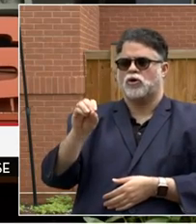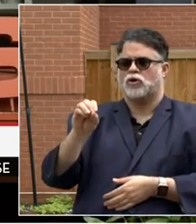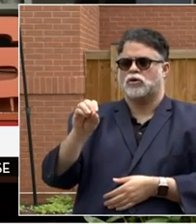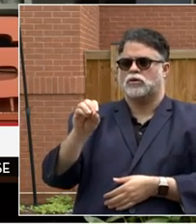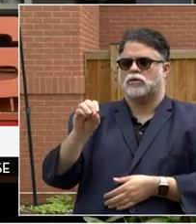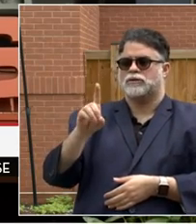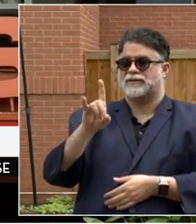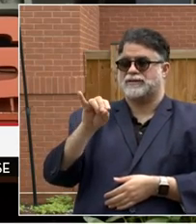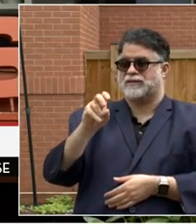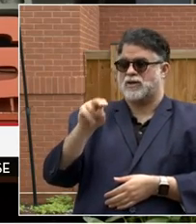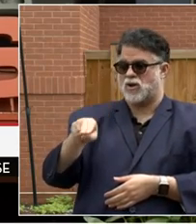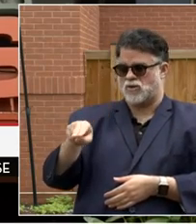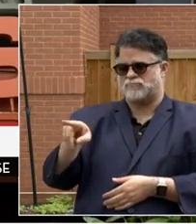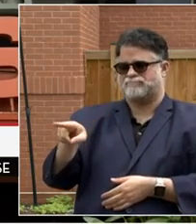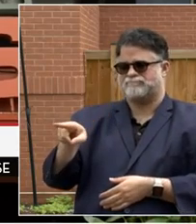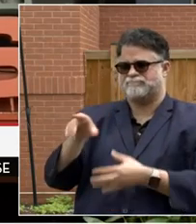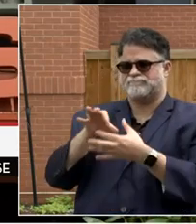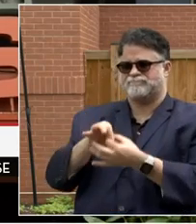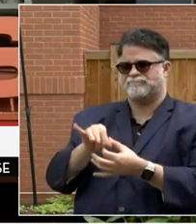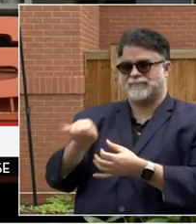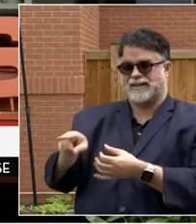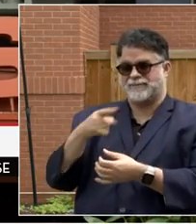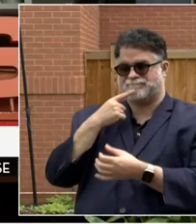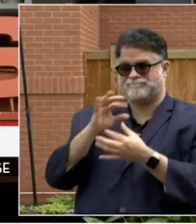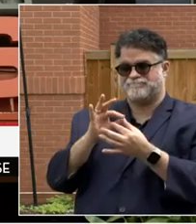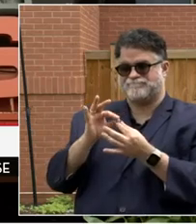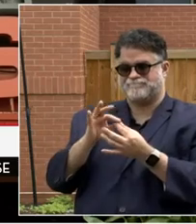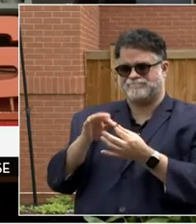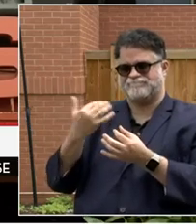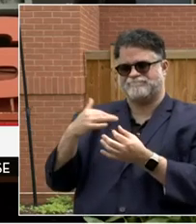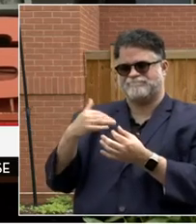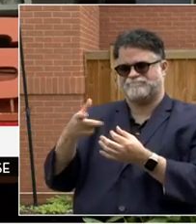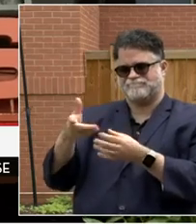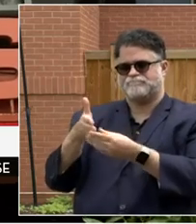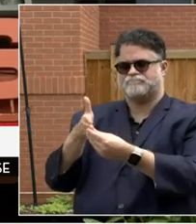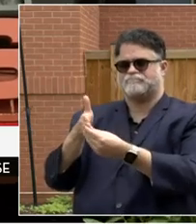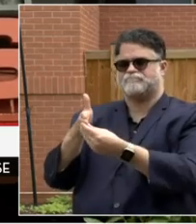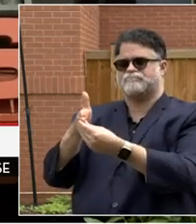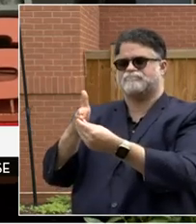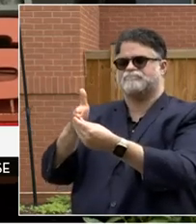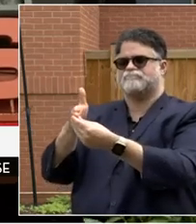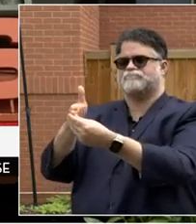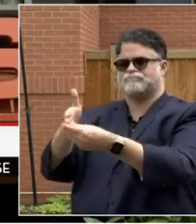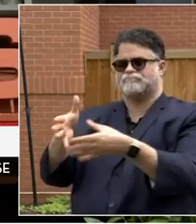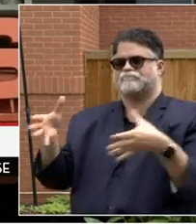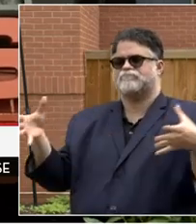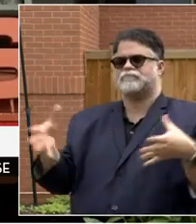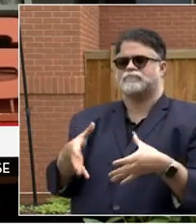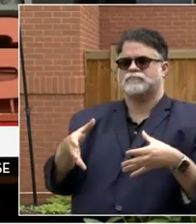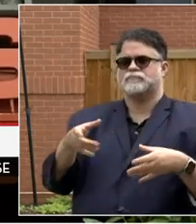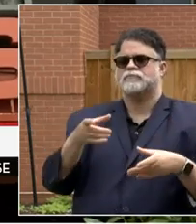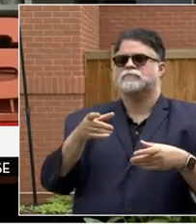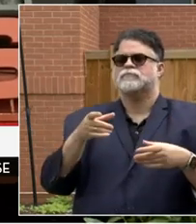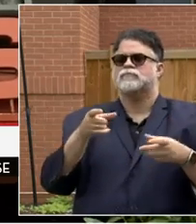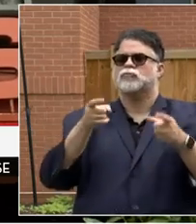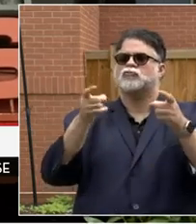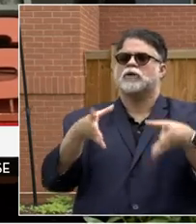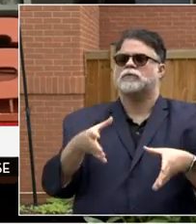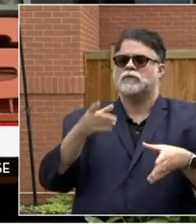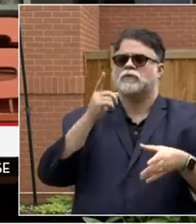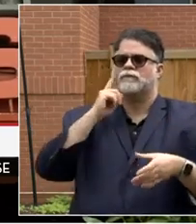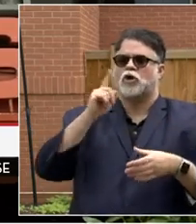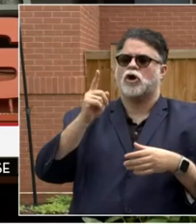want to reference her again. She's the executive director for the Far East Family